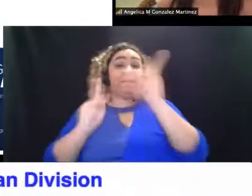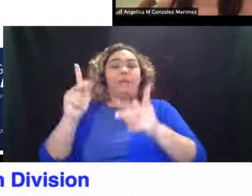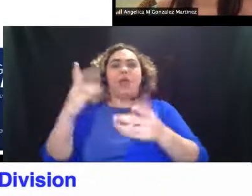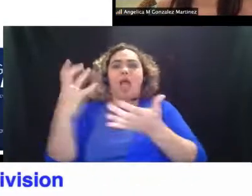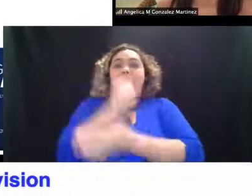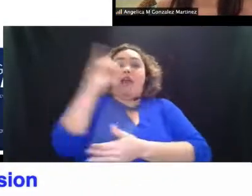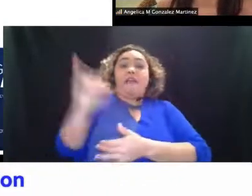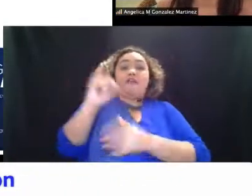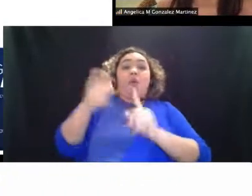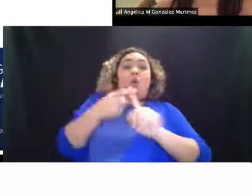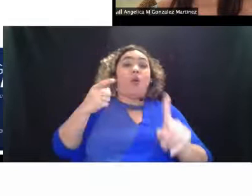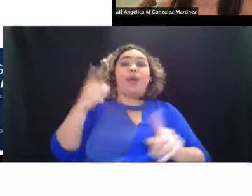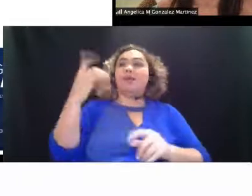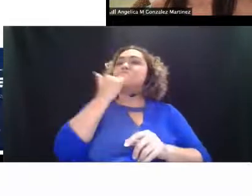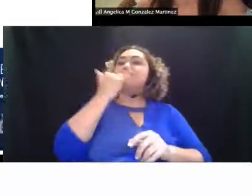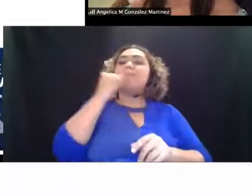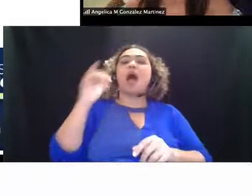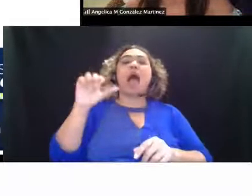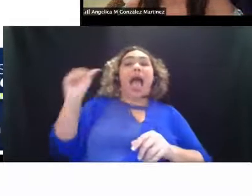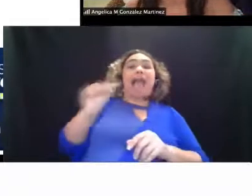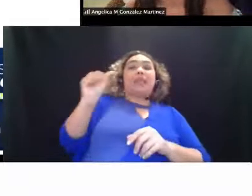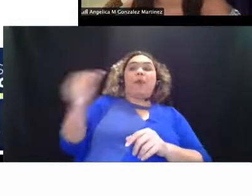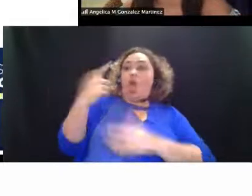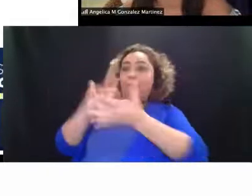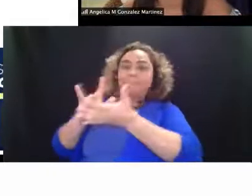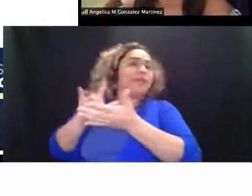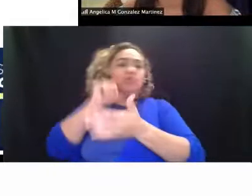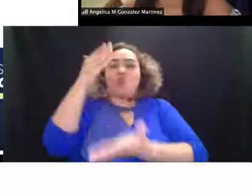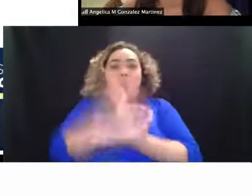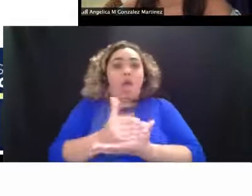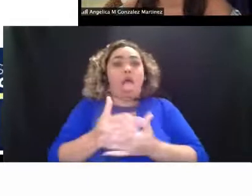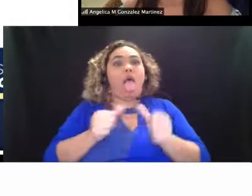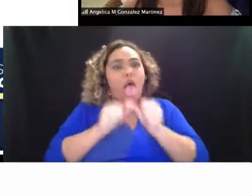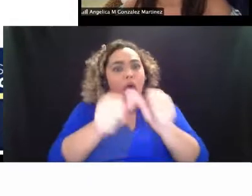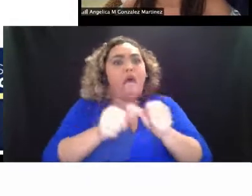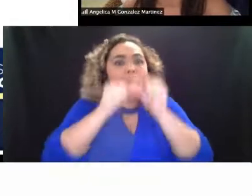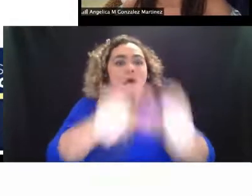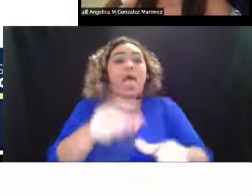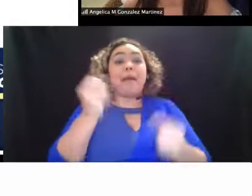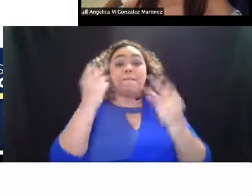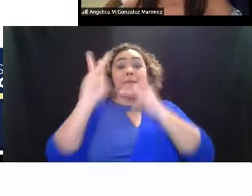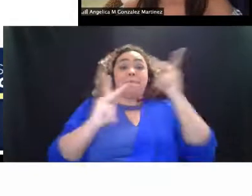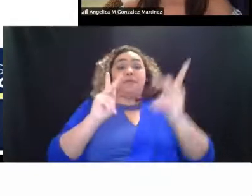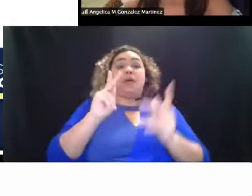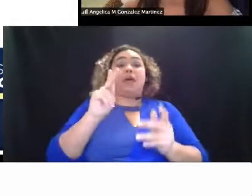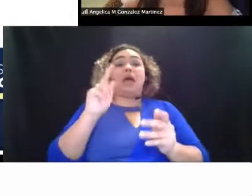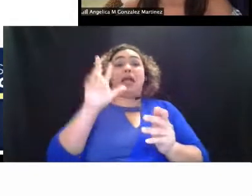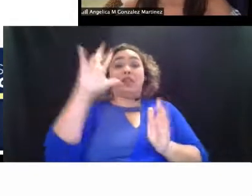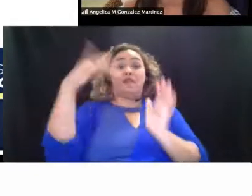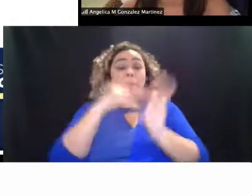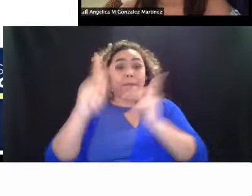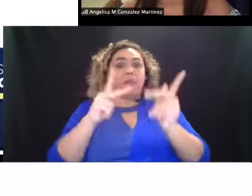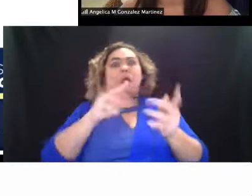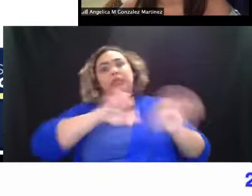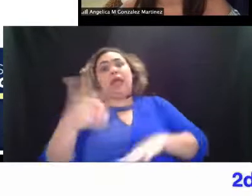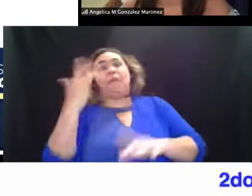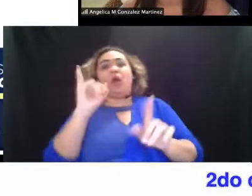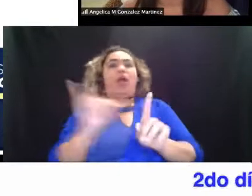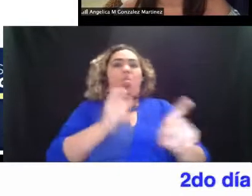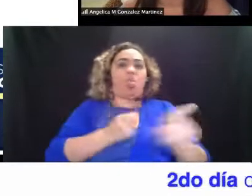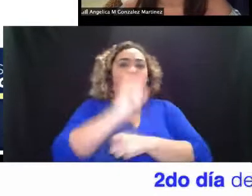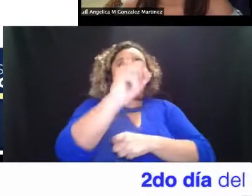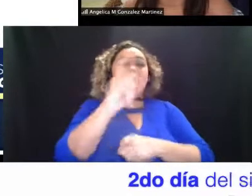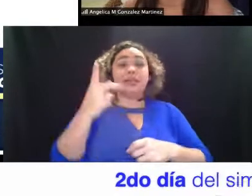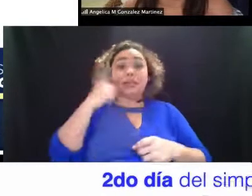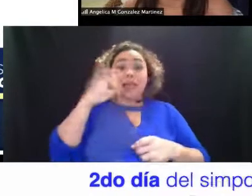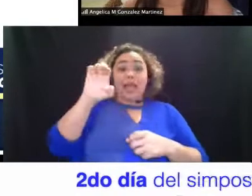from antibiotic-resistant bacteria, and these 35,000 people die each year as a result of this infection. The third scheme